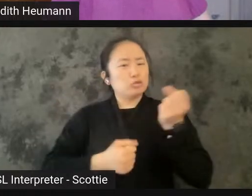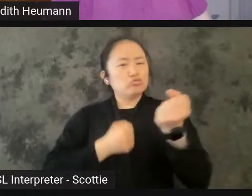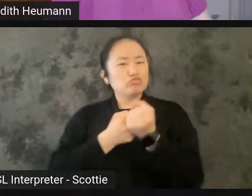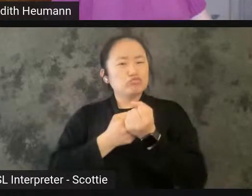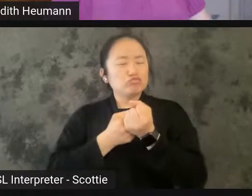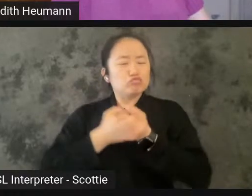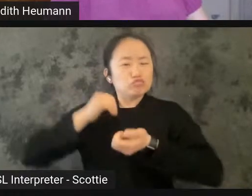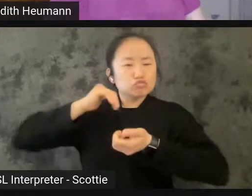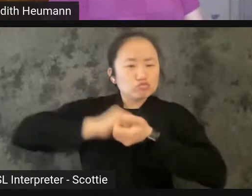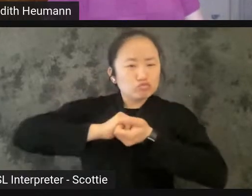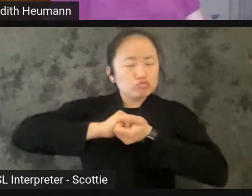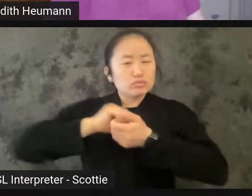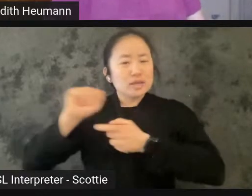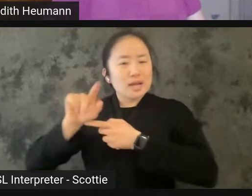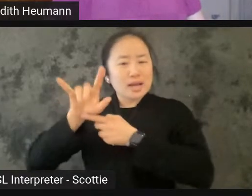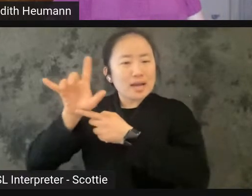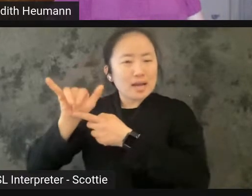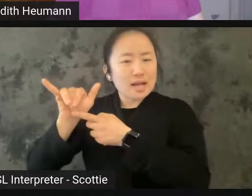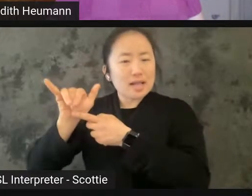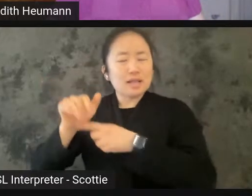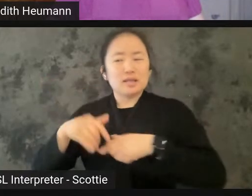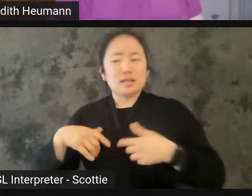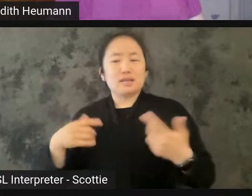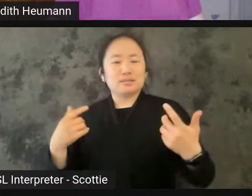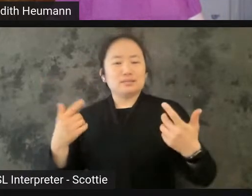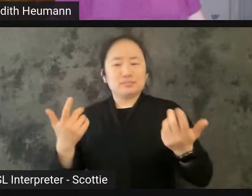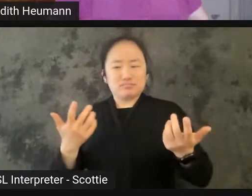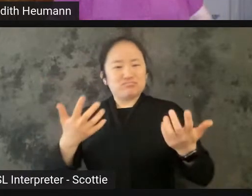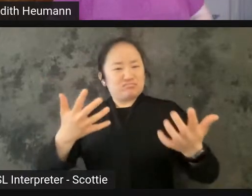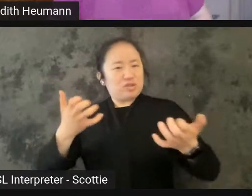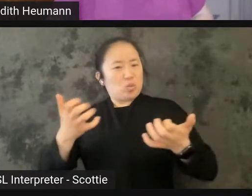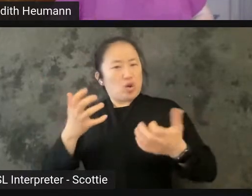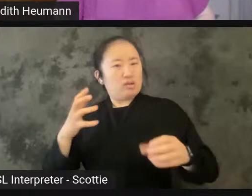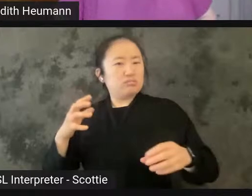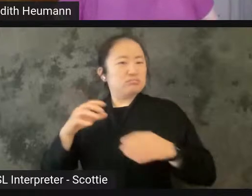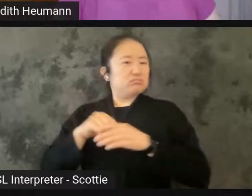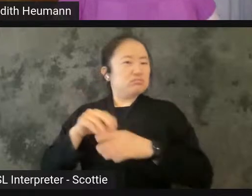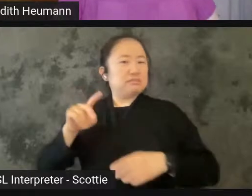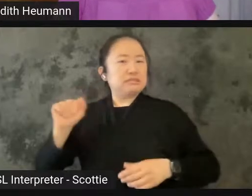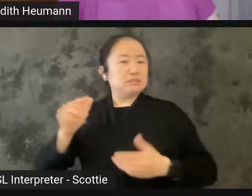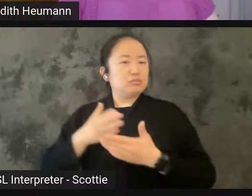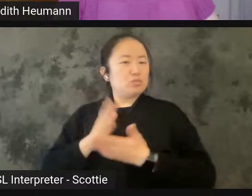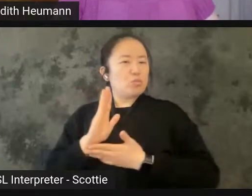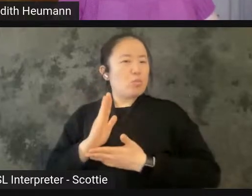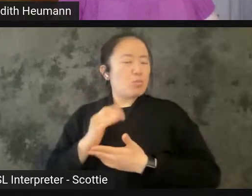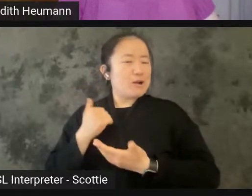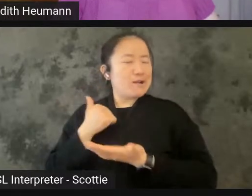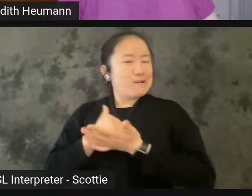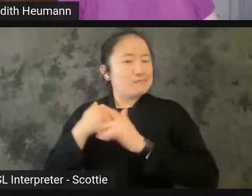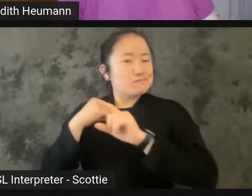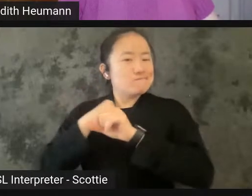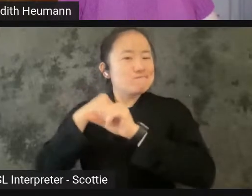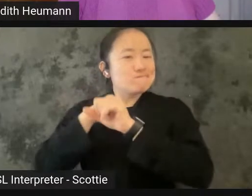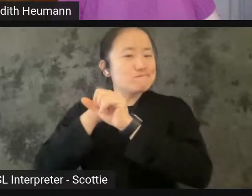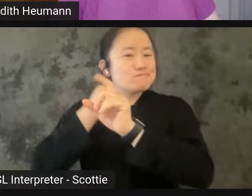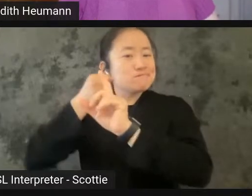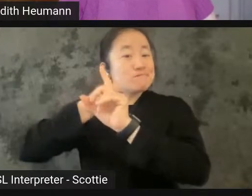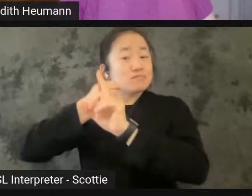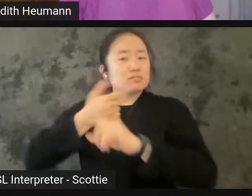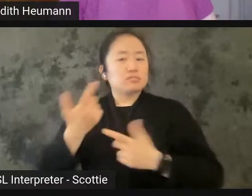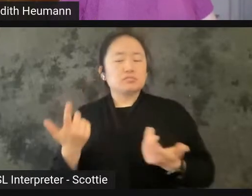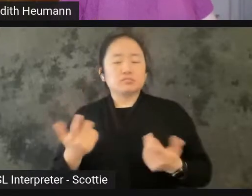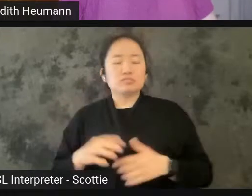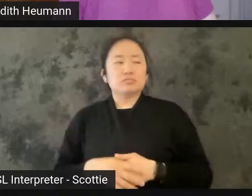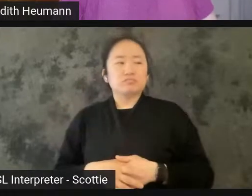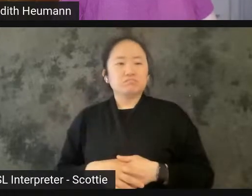to participate in supporting disability rights. What advice and perspectives do you have about